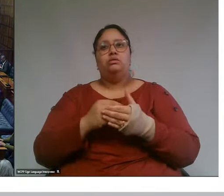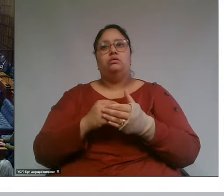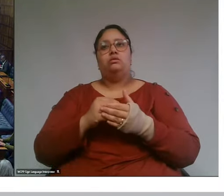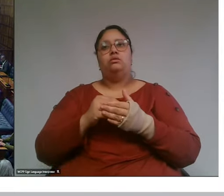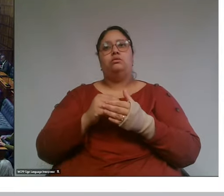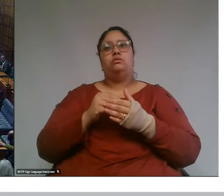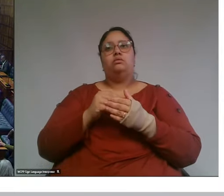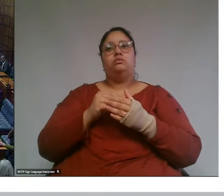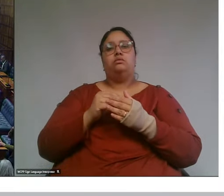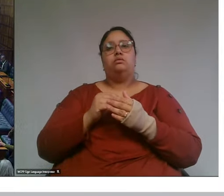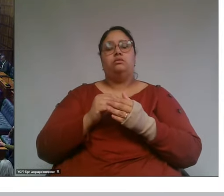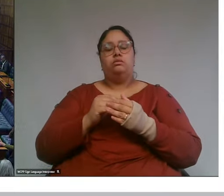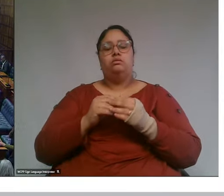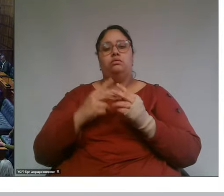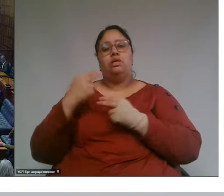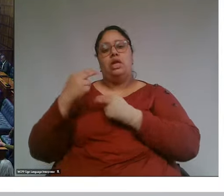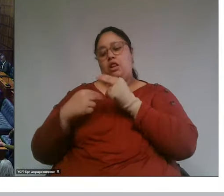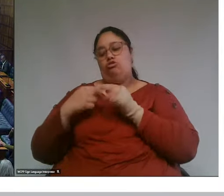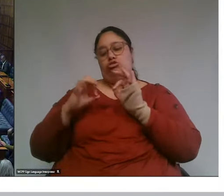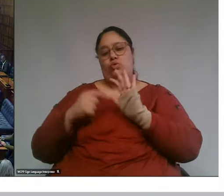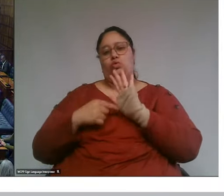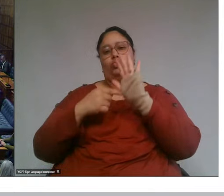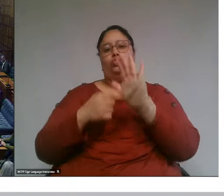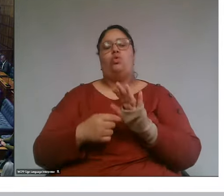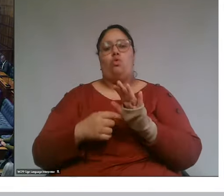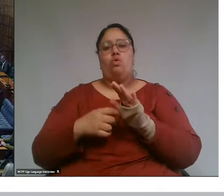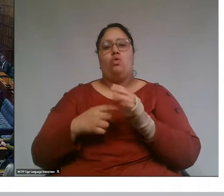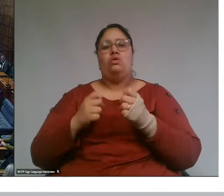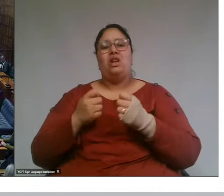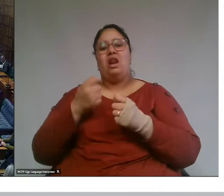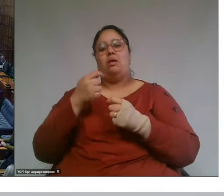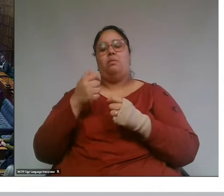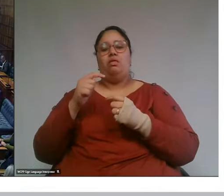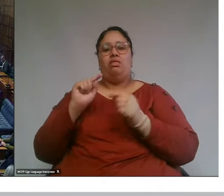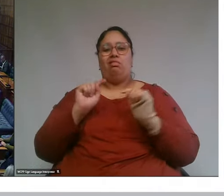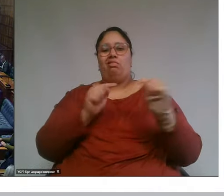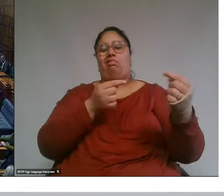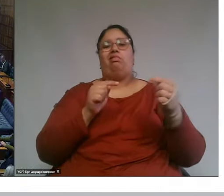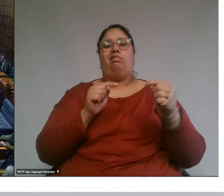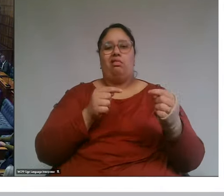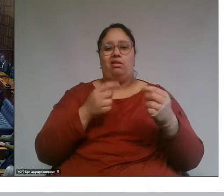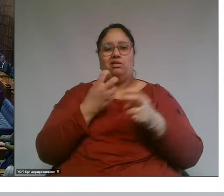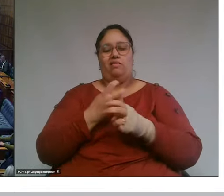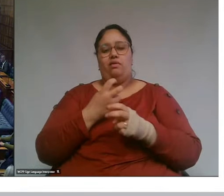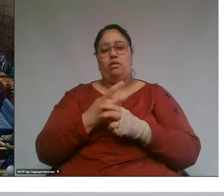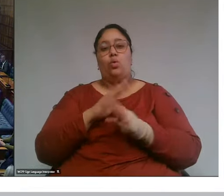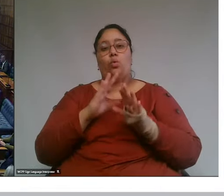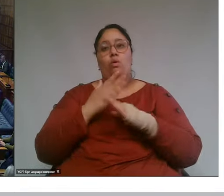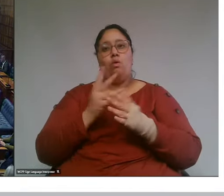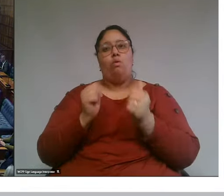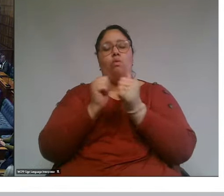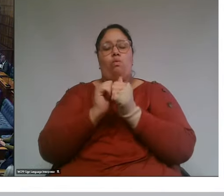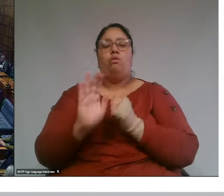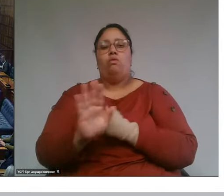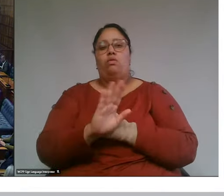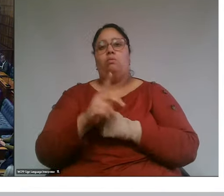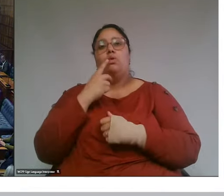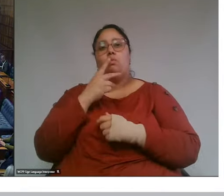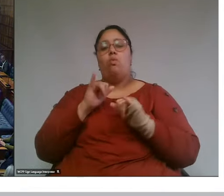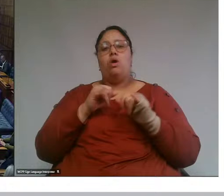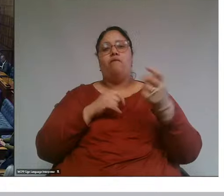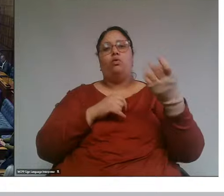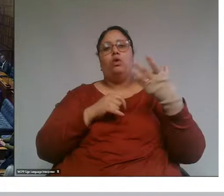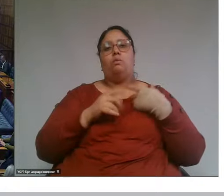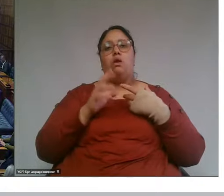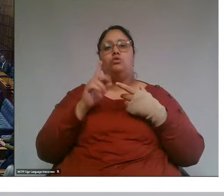triggers a Heritage and that just puts puts a puts a bit of a spaning the works so we worked with them and a lot has been done in improving their processes